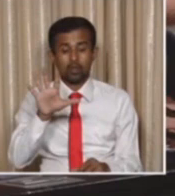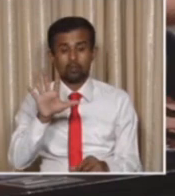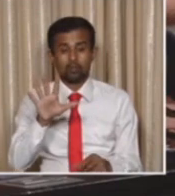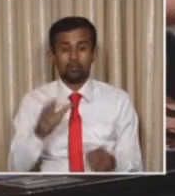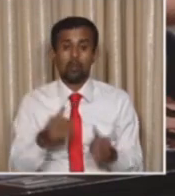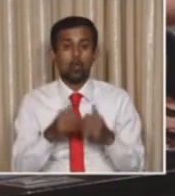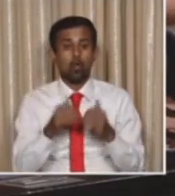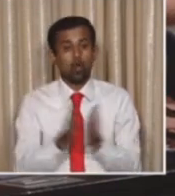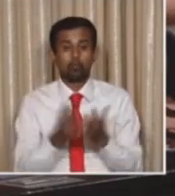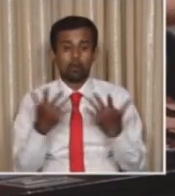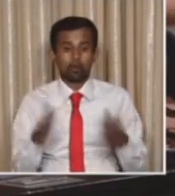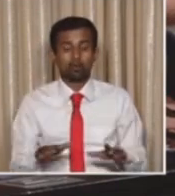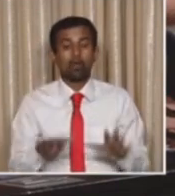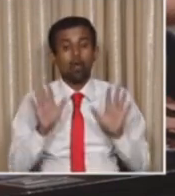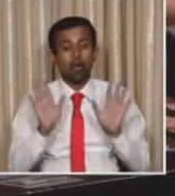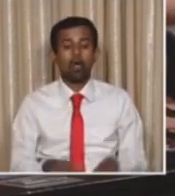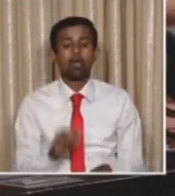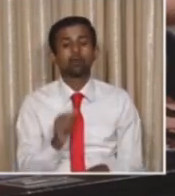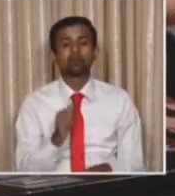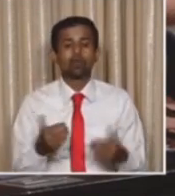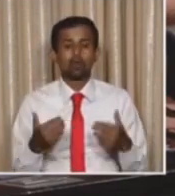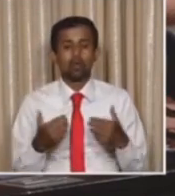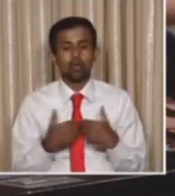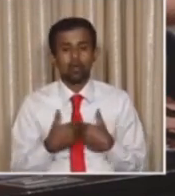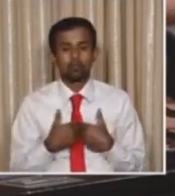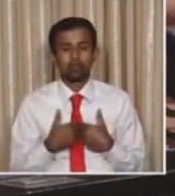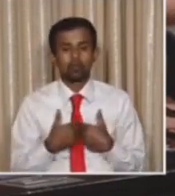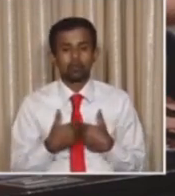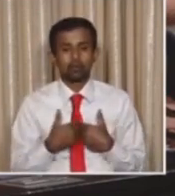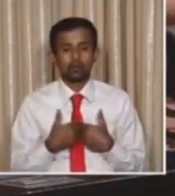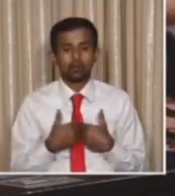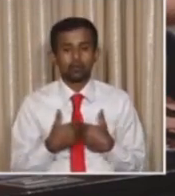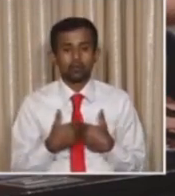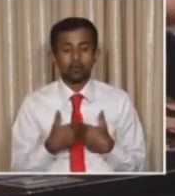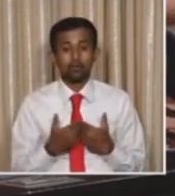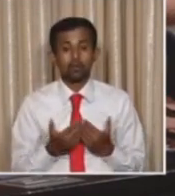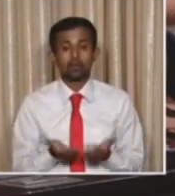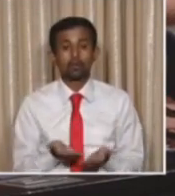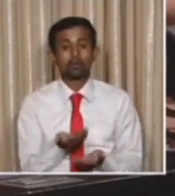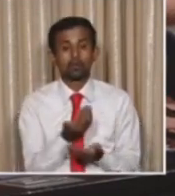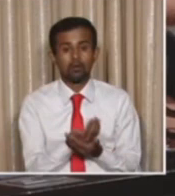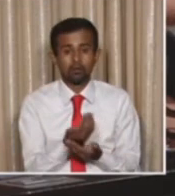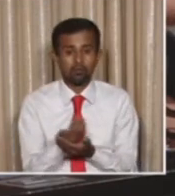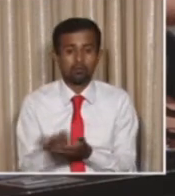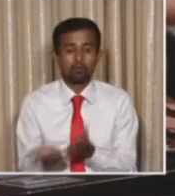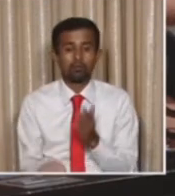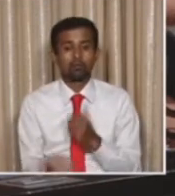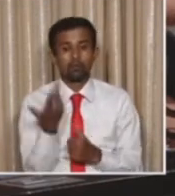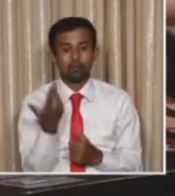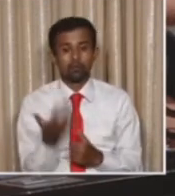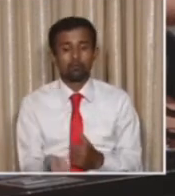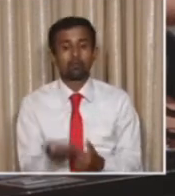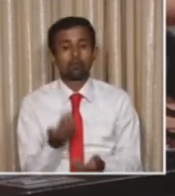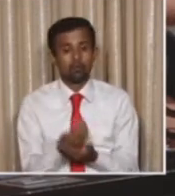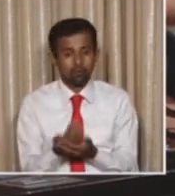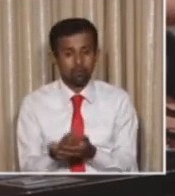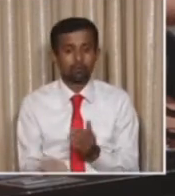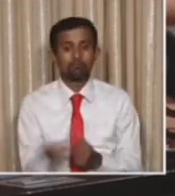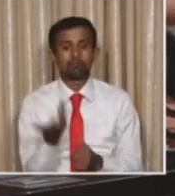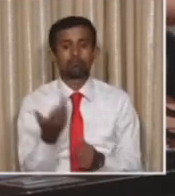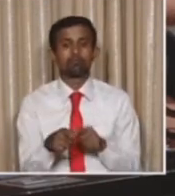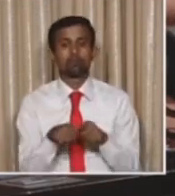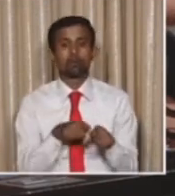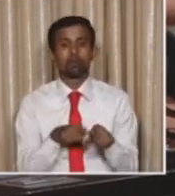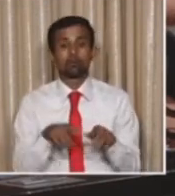this country can claim that it owns to outsiders. That is the path that you'll take, because you rather get a